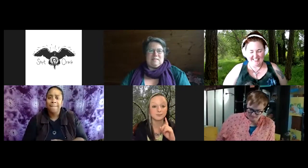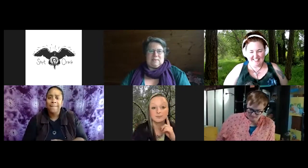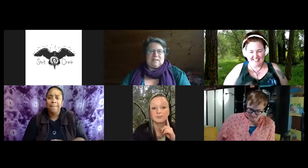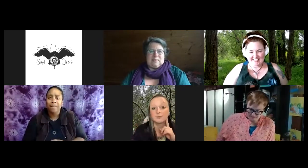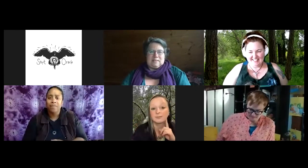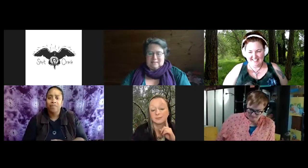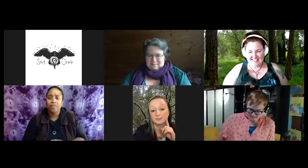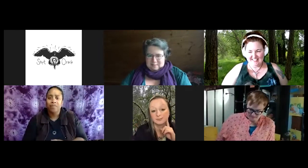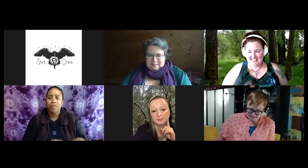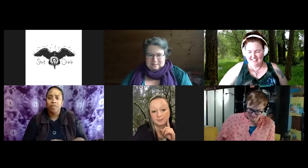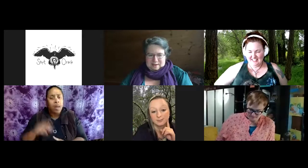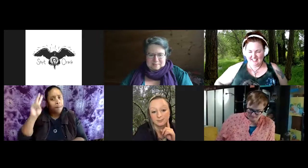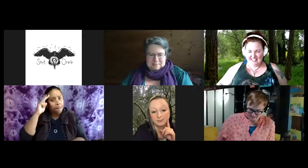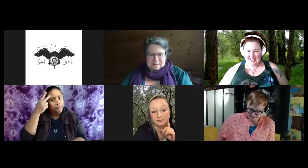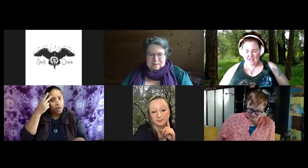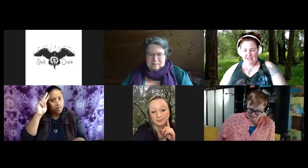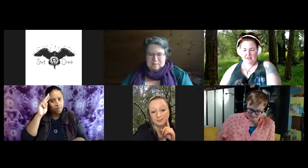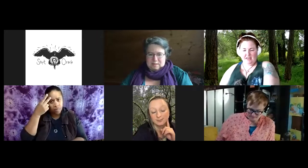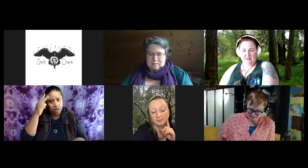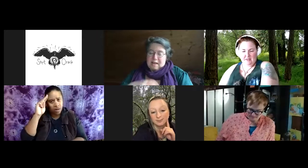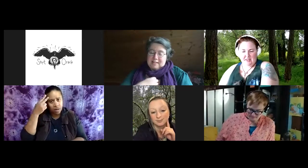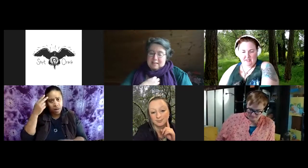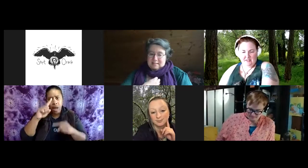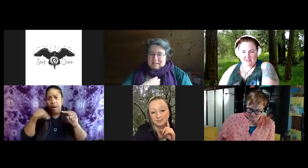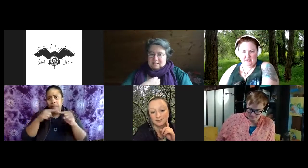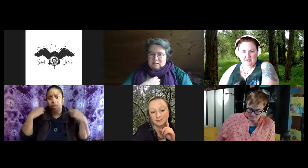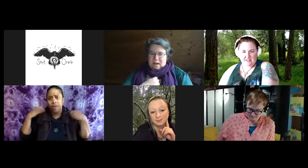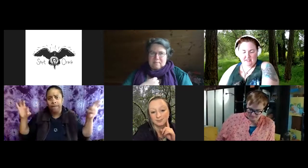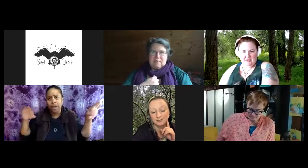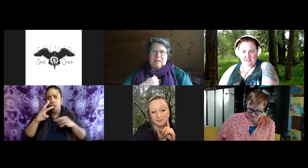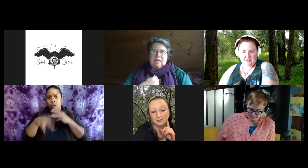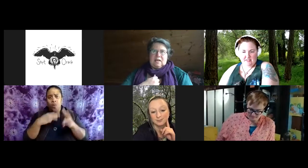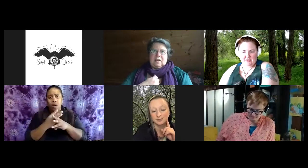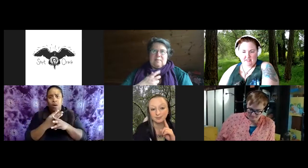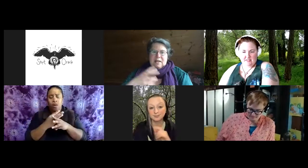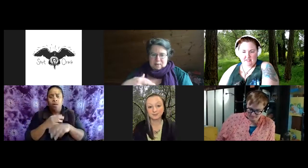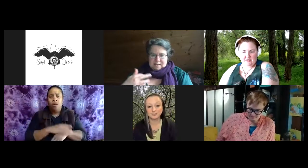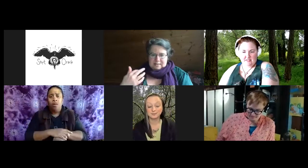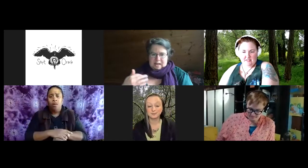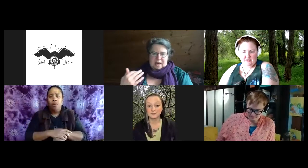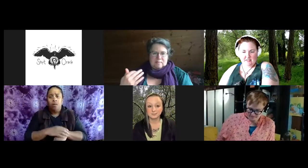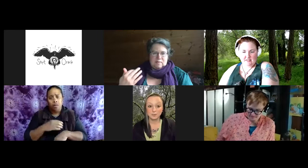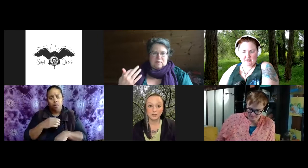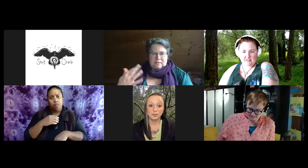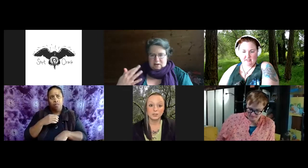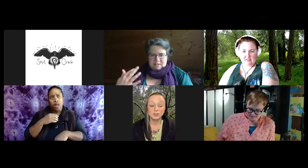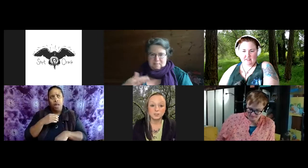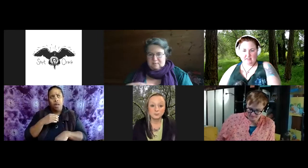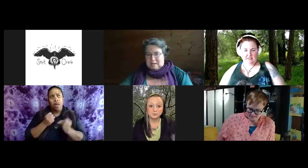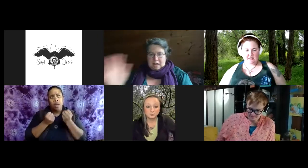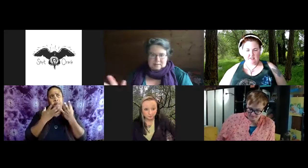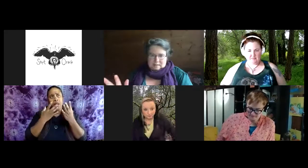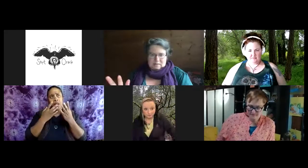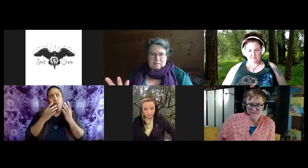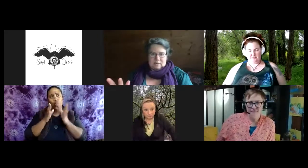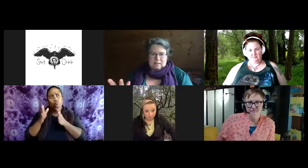Oh, misperceptions. That's great. Yeah, what are misperceptions? I guess I could say like, so in many ways, I'm sort of a stereotype of